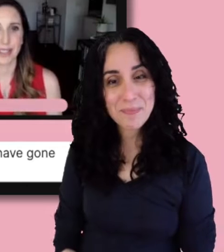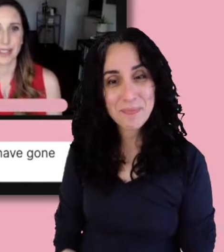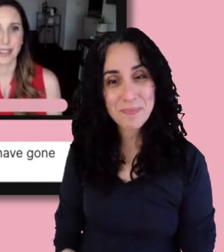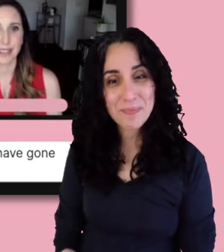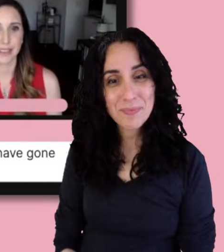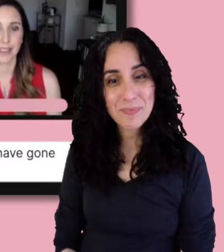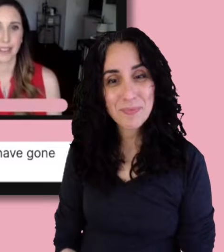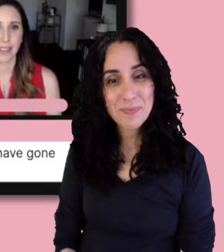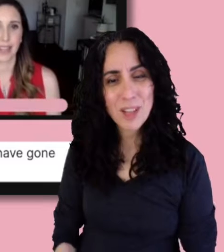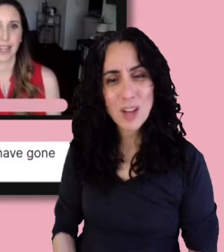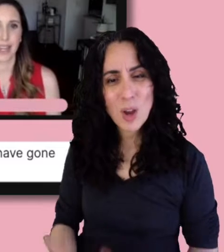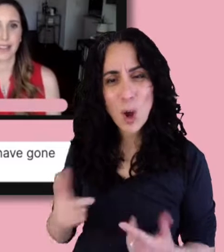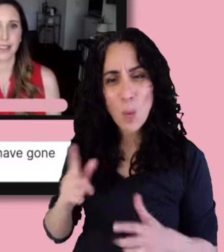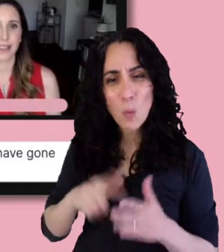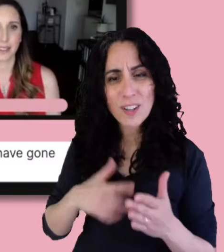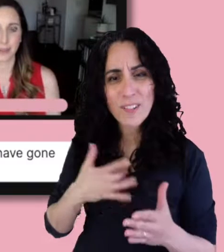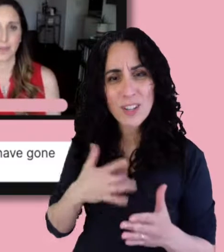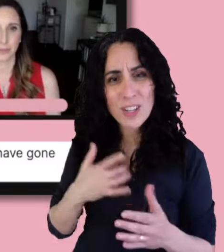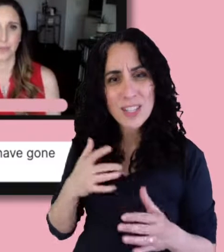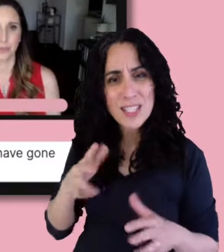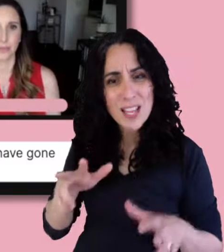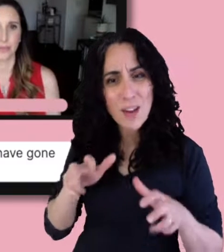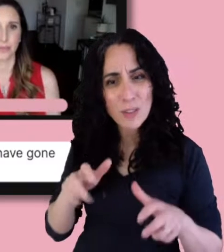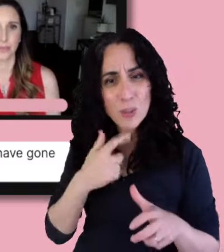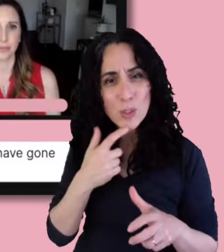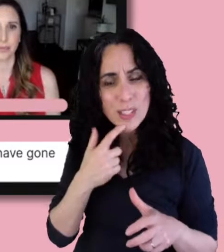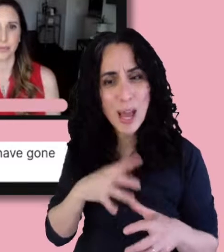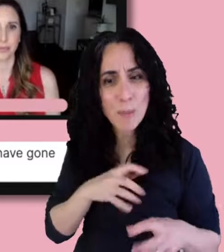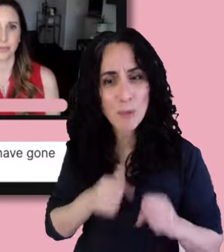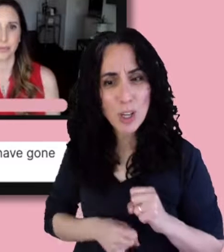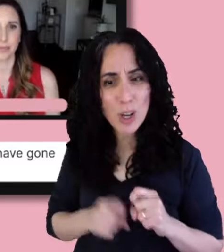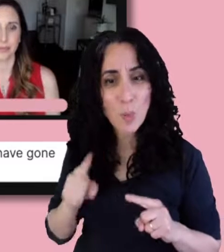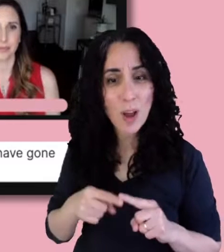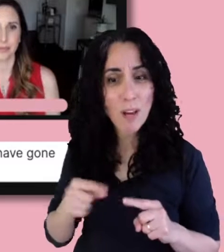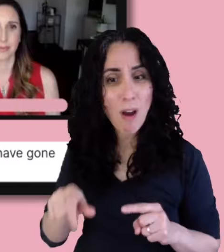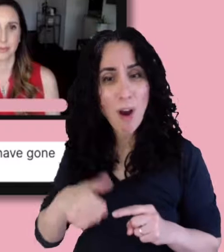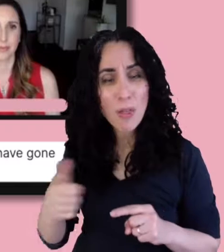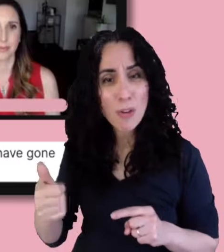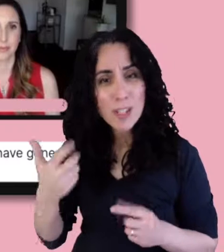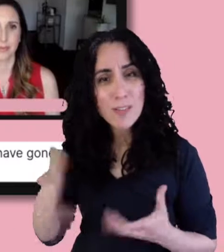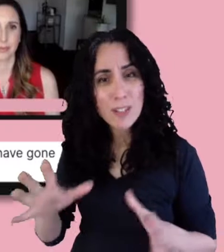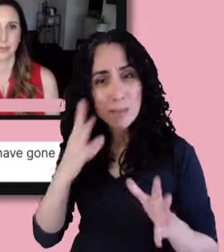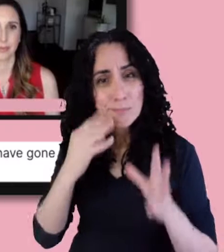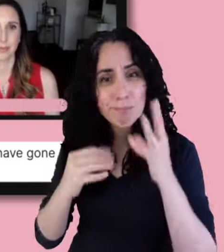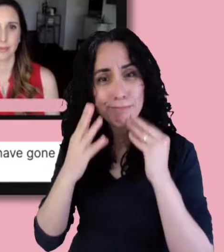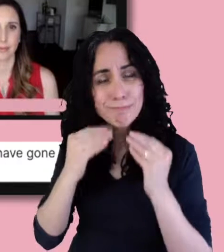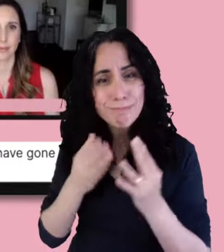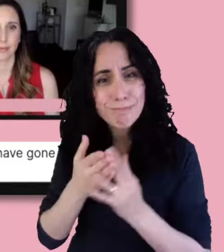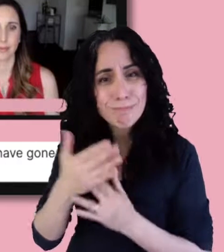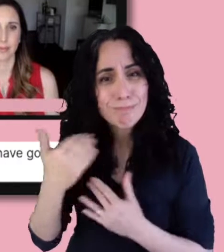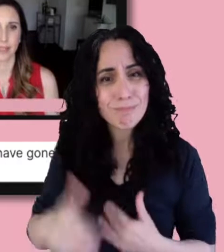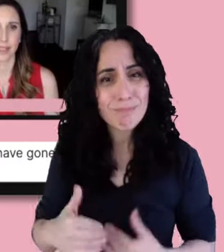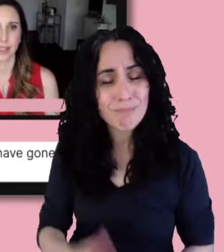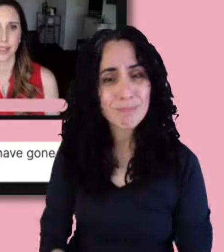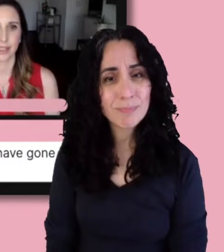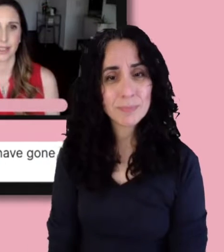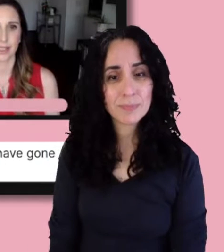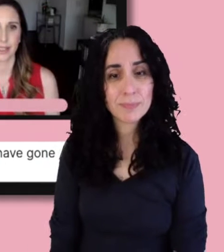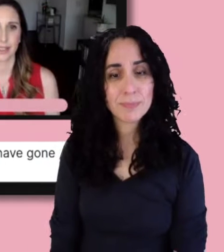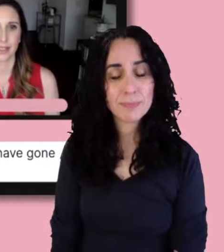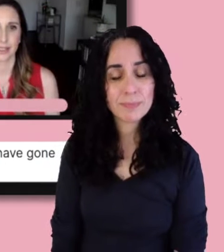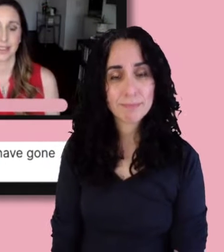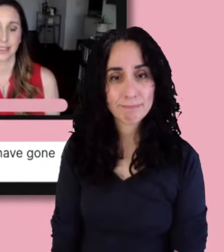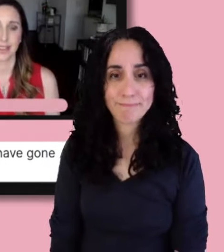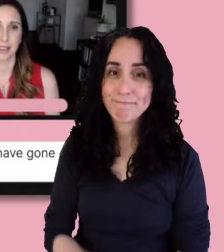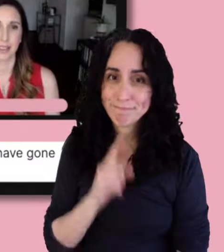Okay. I what if it feels selfish to say I'm grieving when others have gone through so much? Wow,